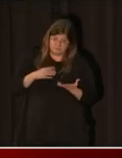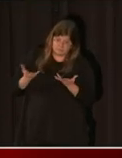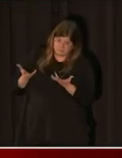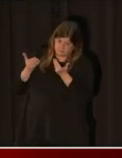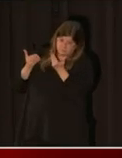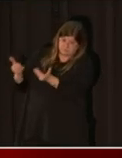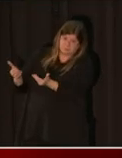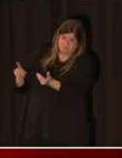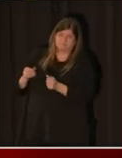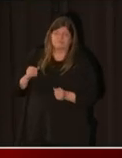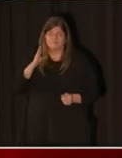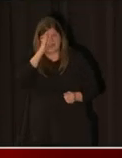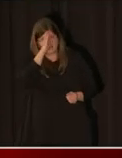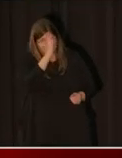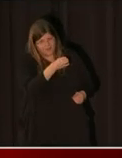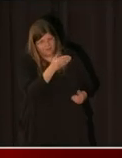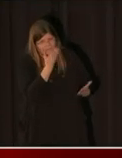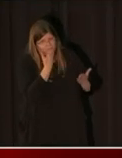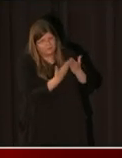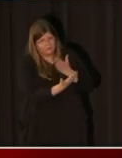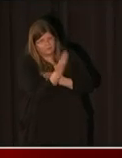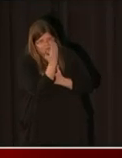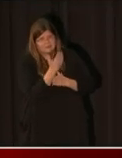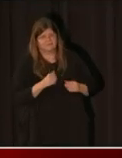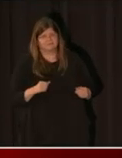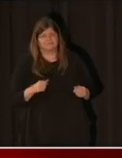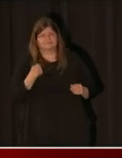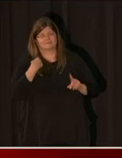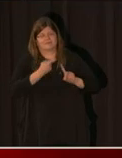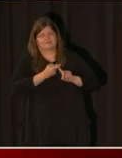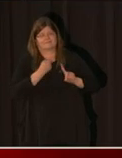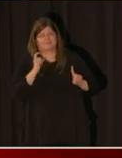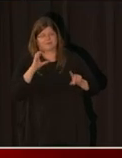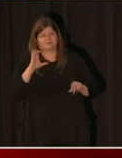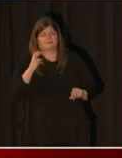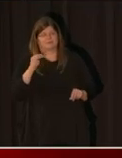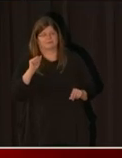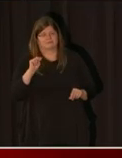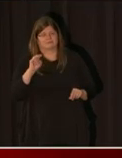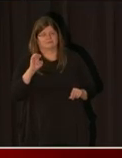Hello, good morning. Good This morning. is Delia from Channel 9. Delia, I have four thank you. questions. Two for